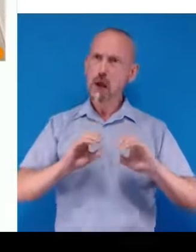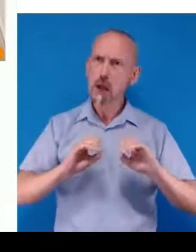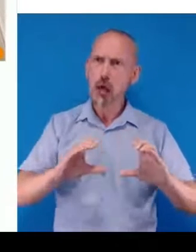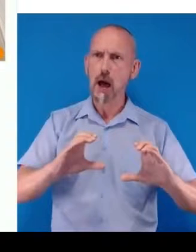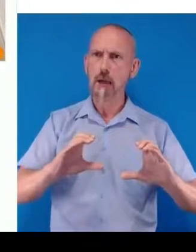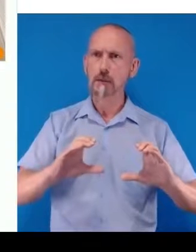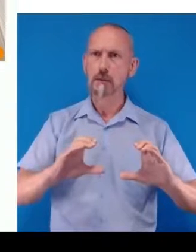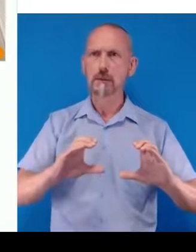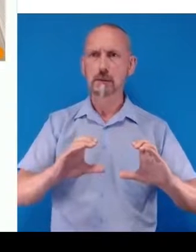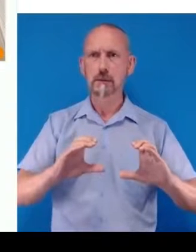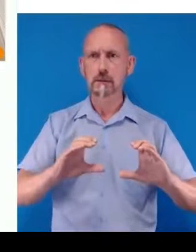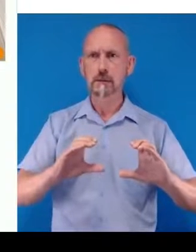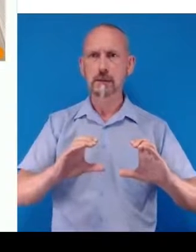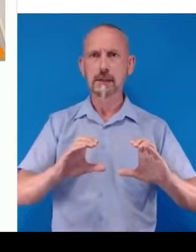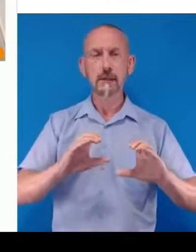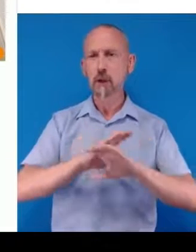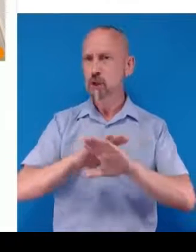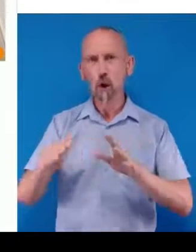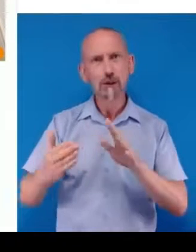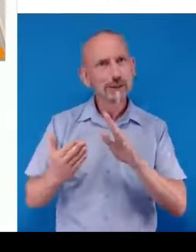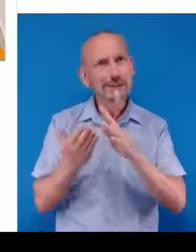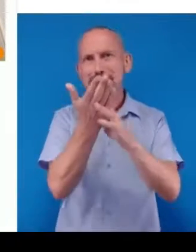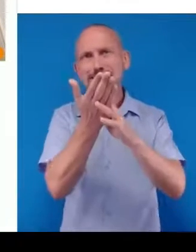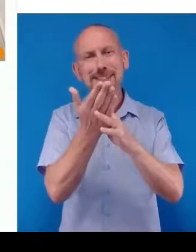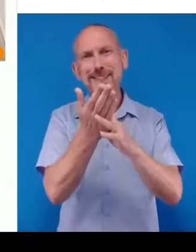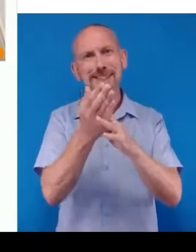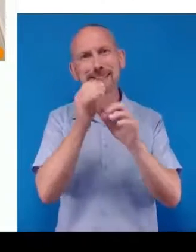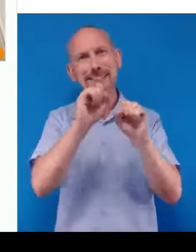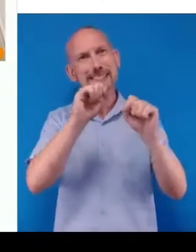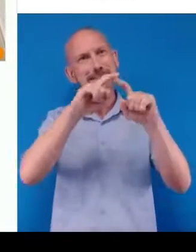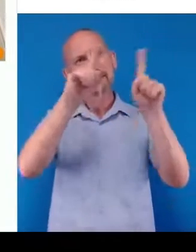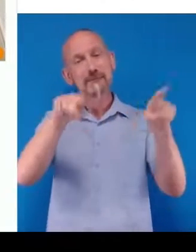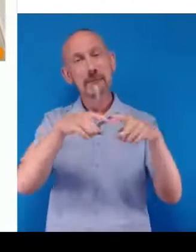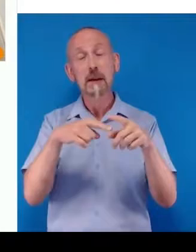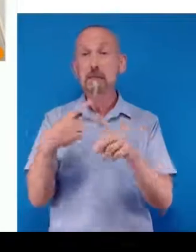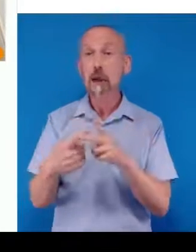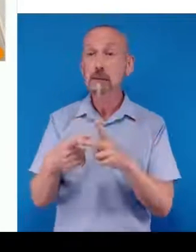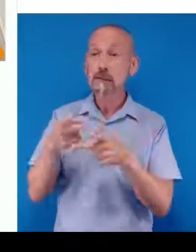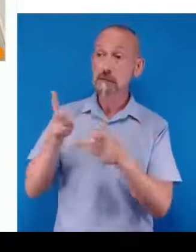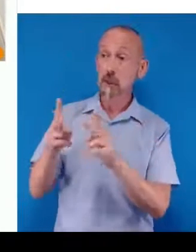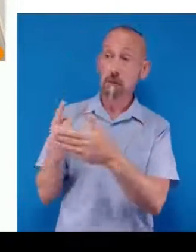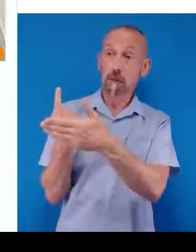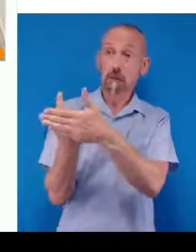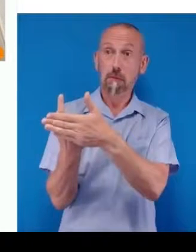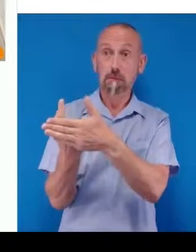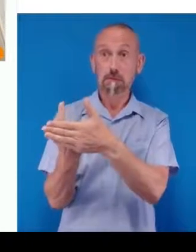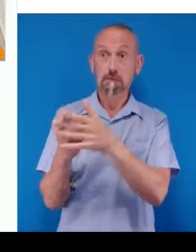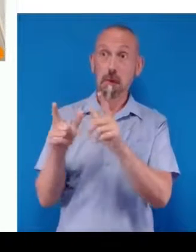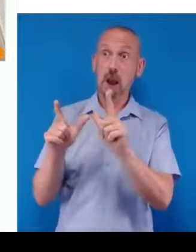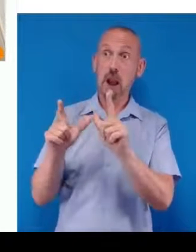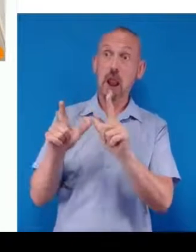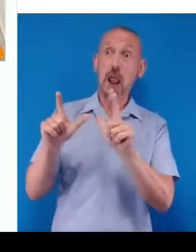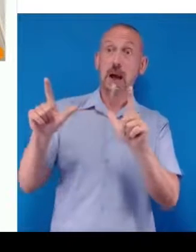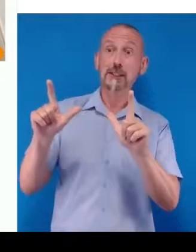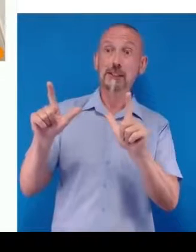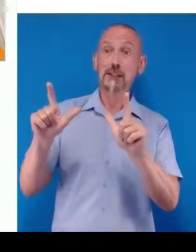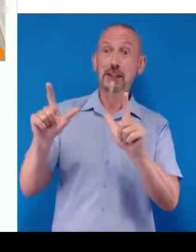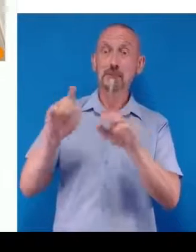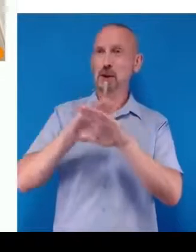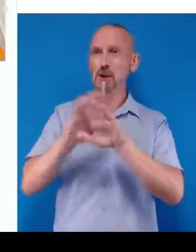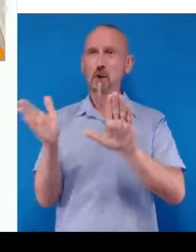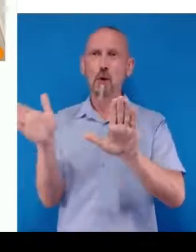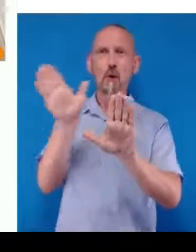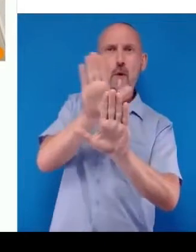media, and also having the signer quite large, but not over where the action happens,